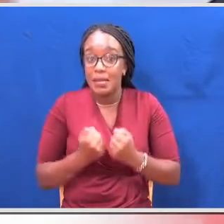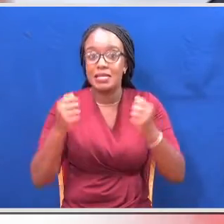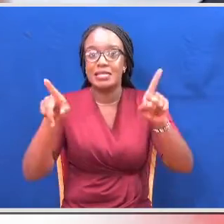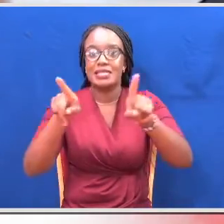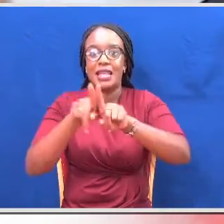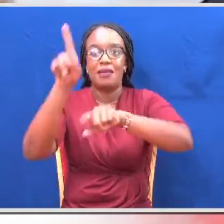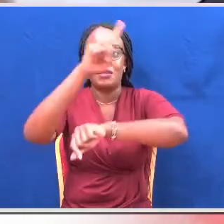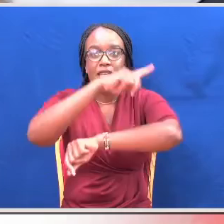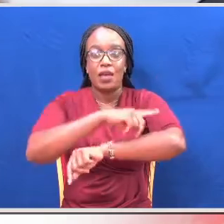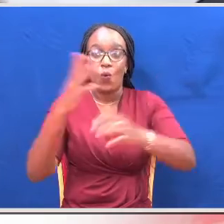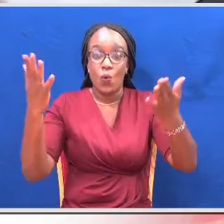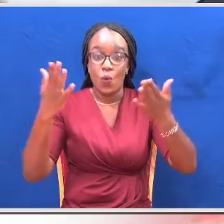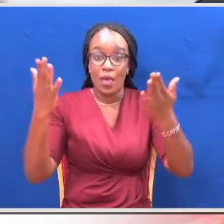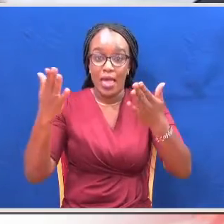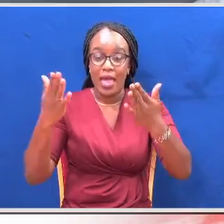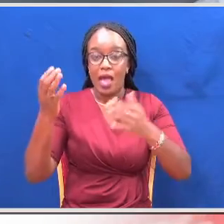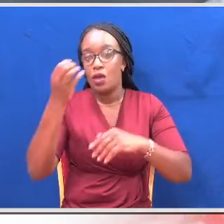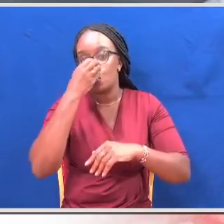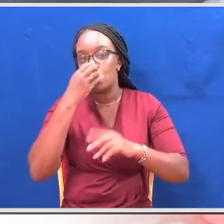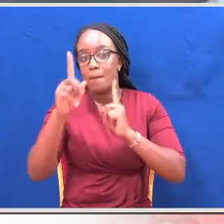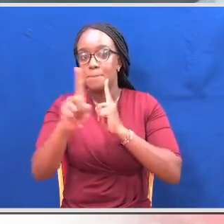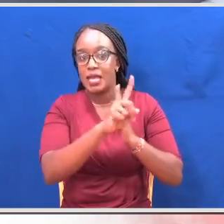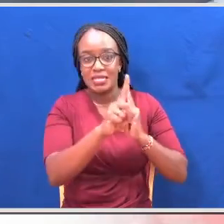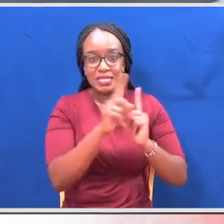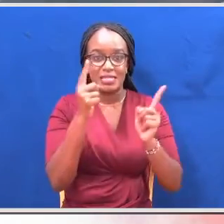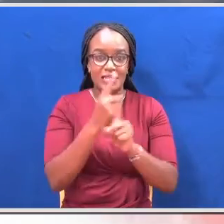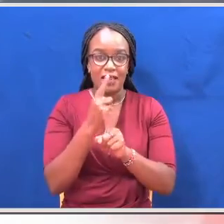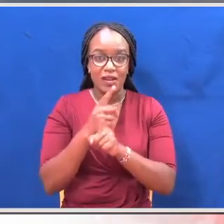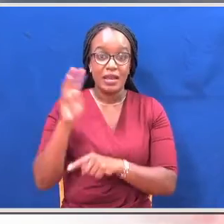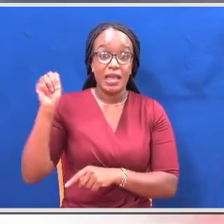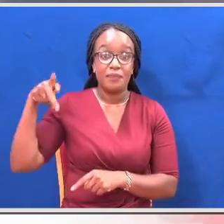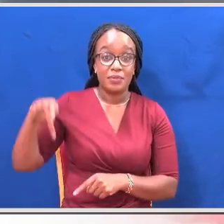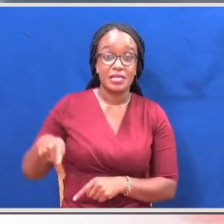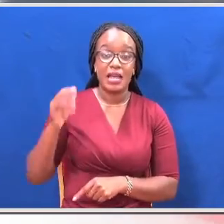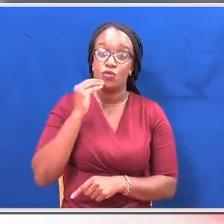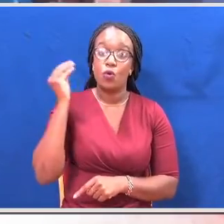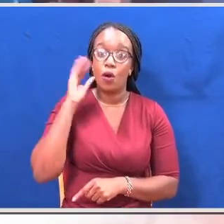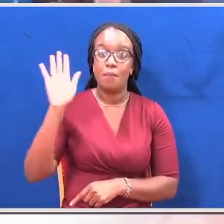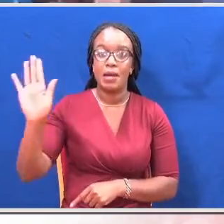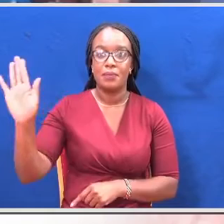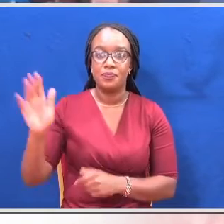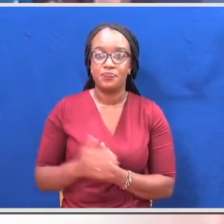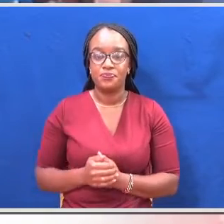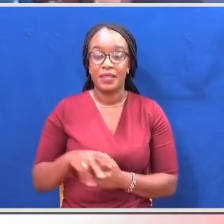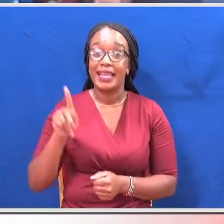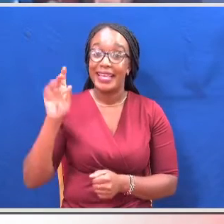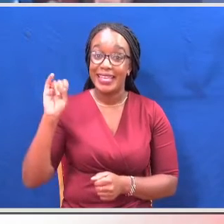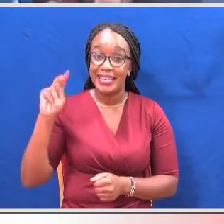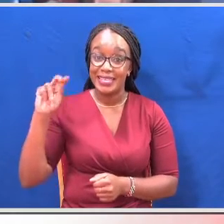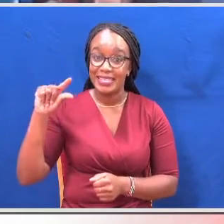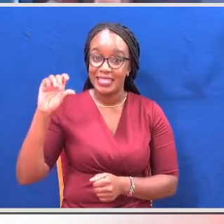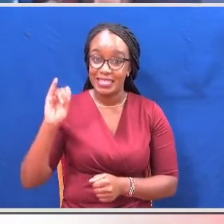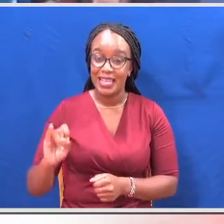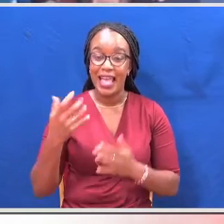a section of members of parliament from the region at his current home. Inshallah, afike. Kingi has been pushing for a